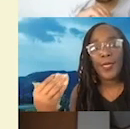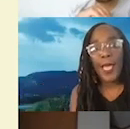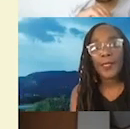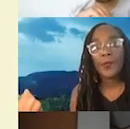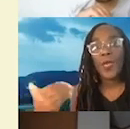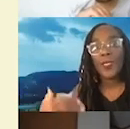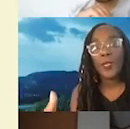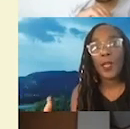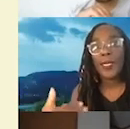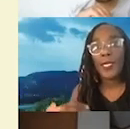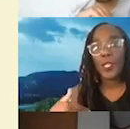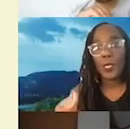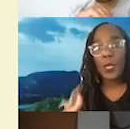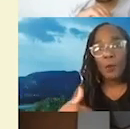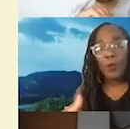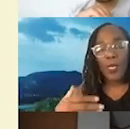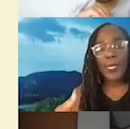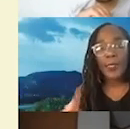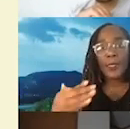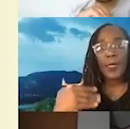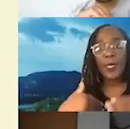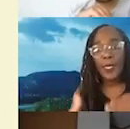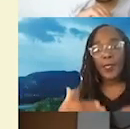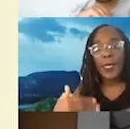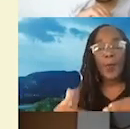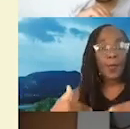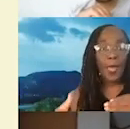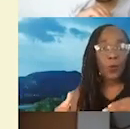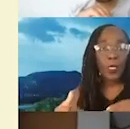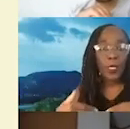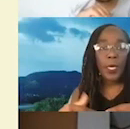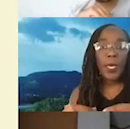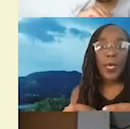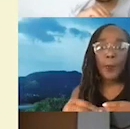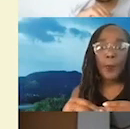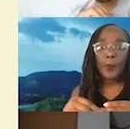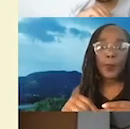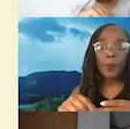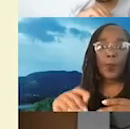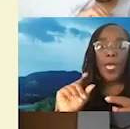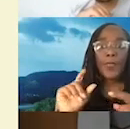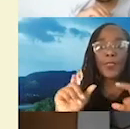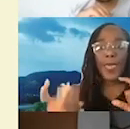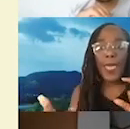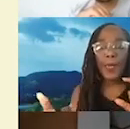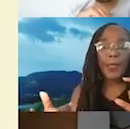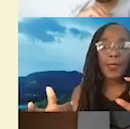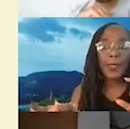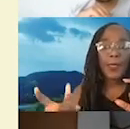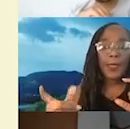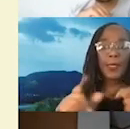that that's where the decolonization process is coming in my work. And